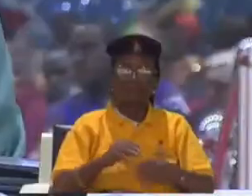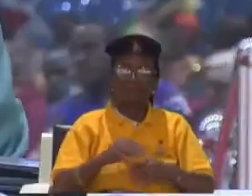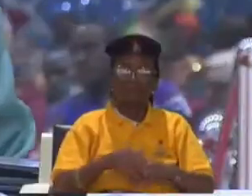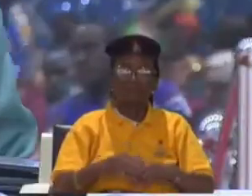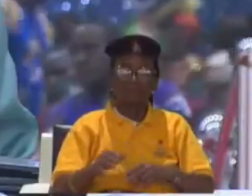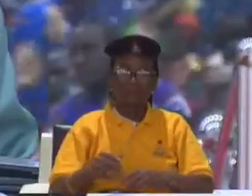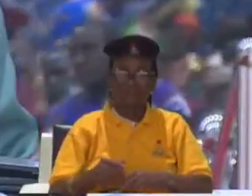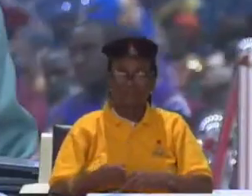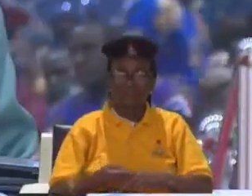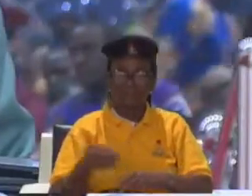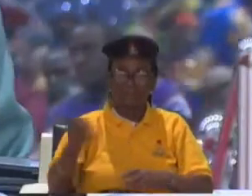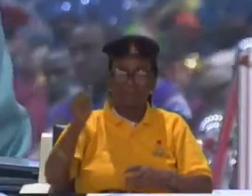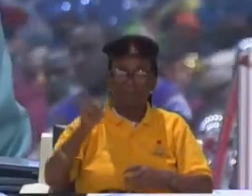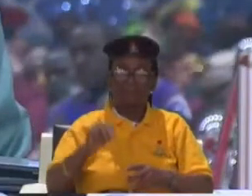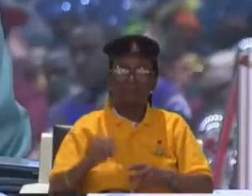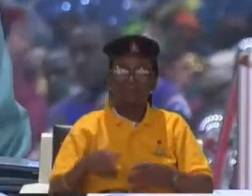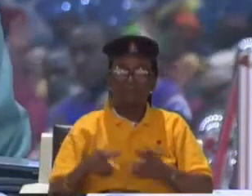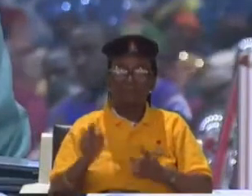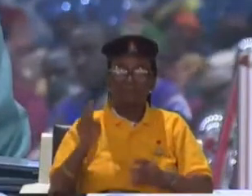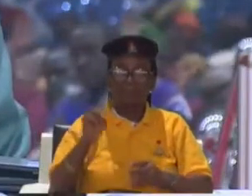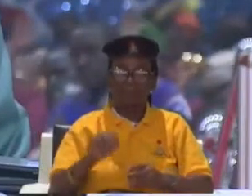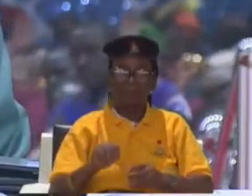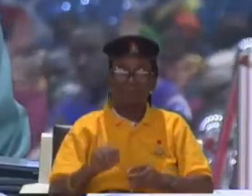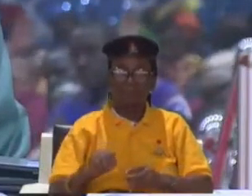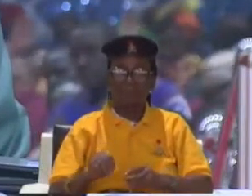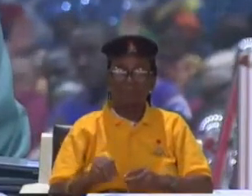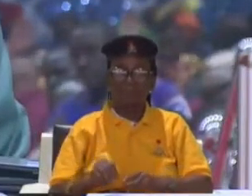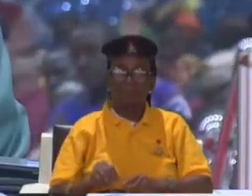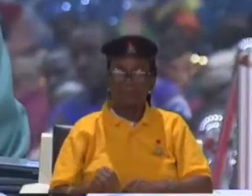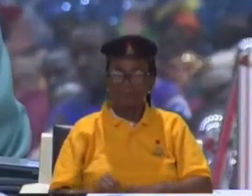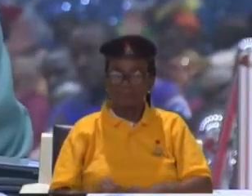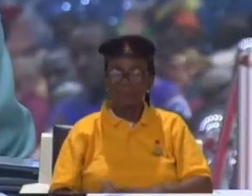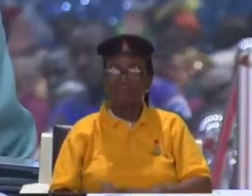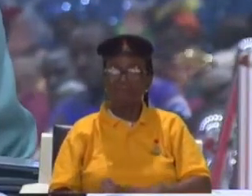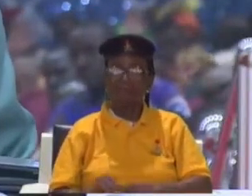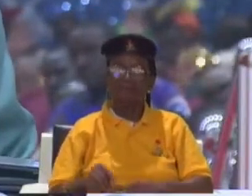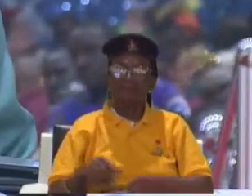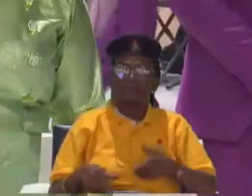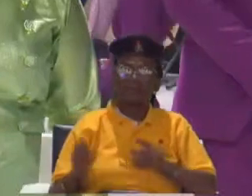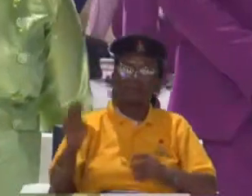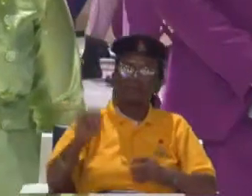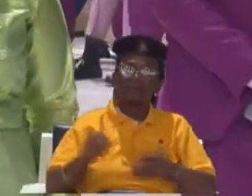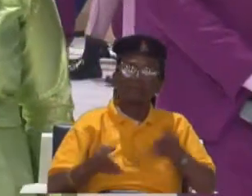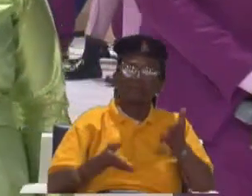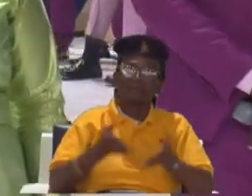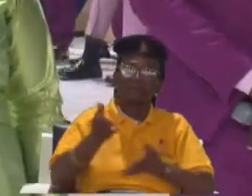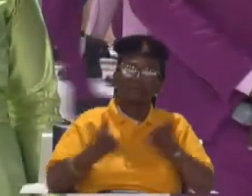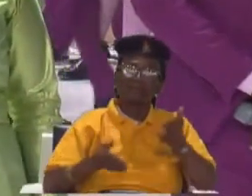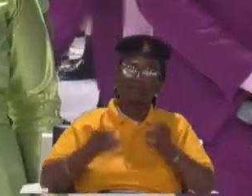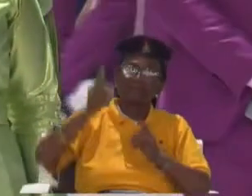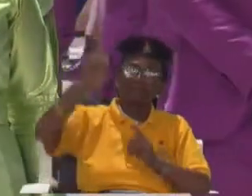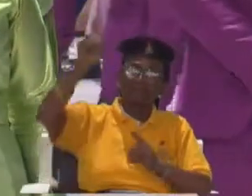Let them become great. Let them serve you.